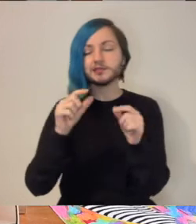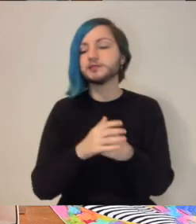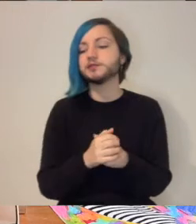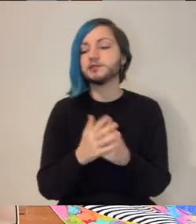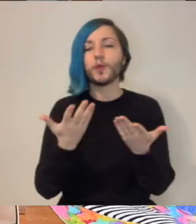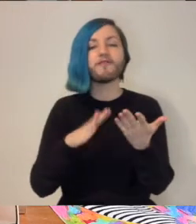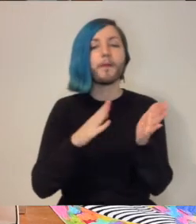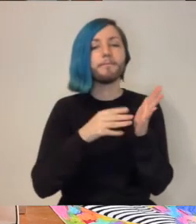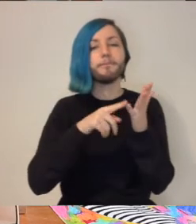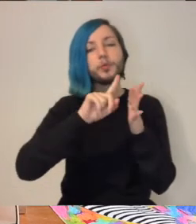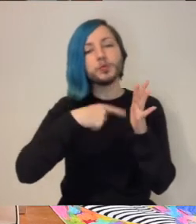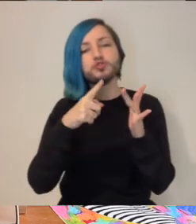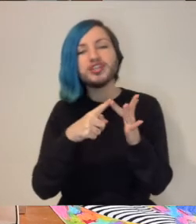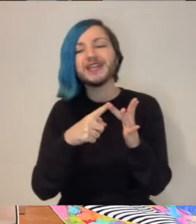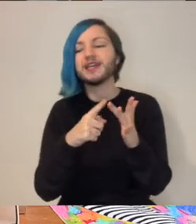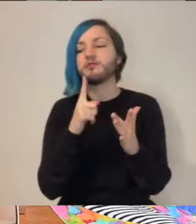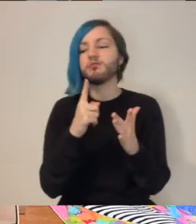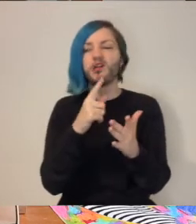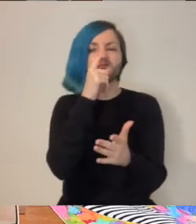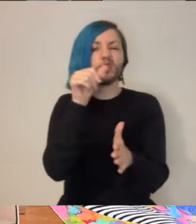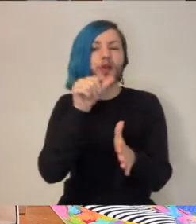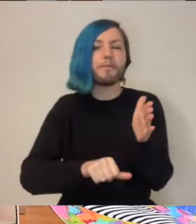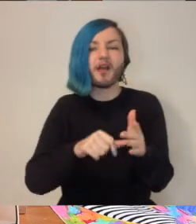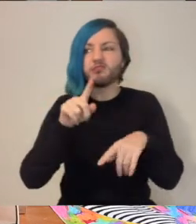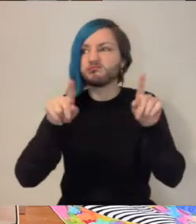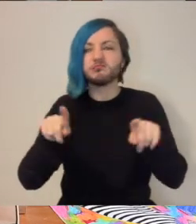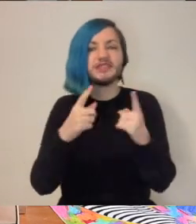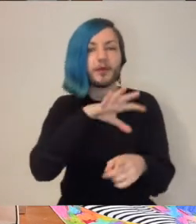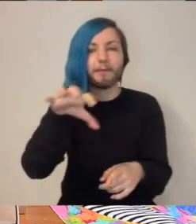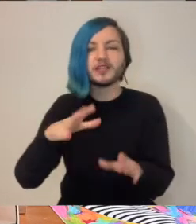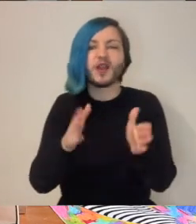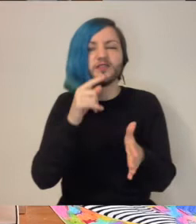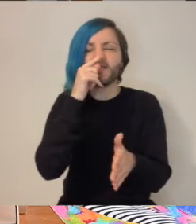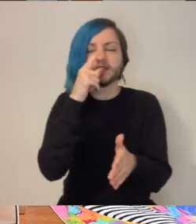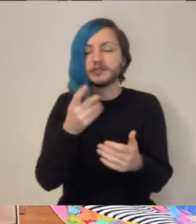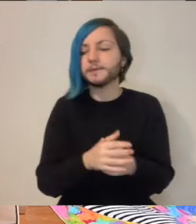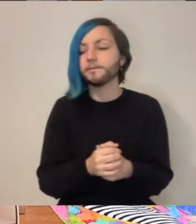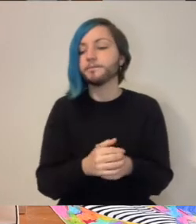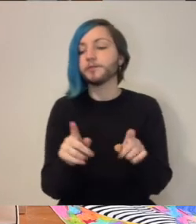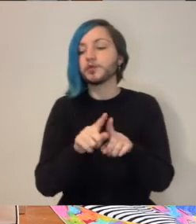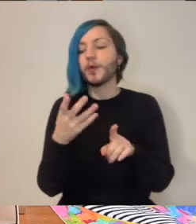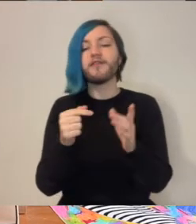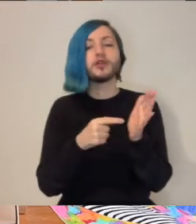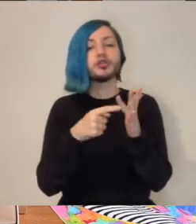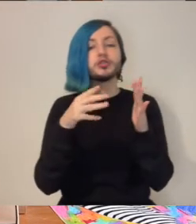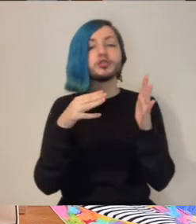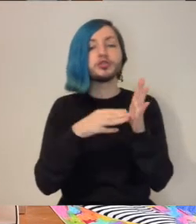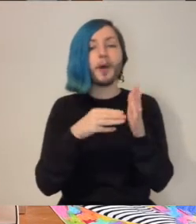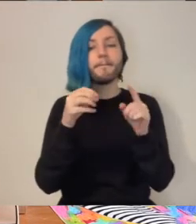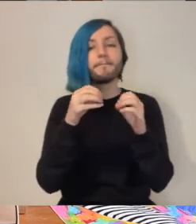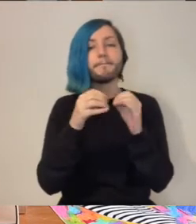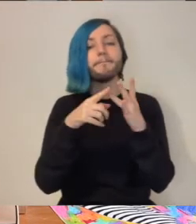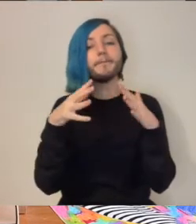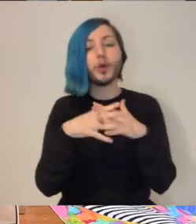0.38 thickness and they're from Muji, but you can get these in most places. They don't need to be anything fancy. I've